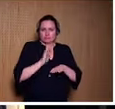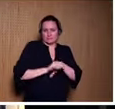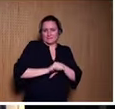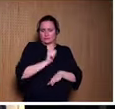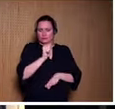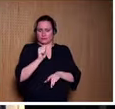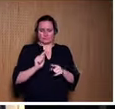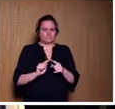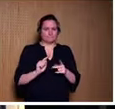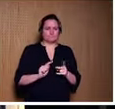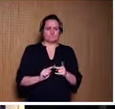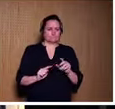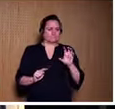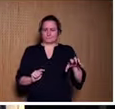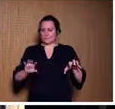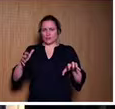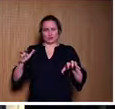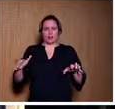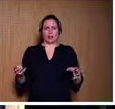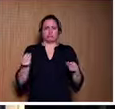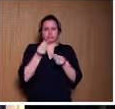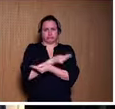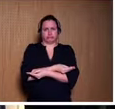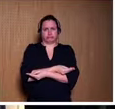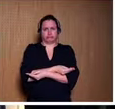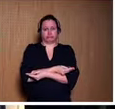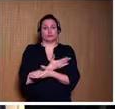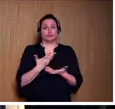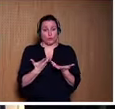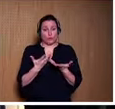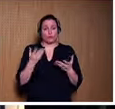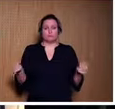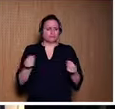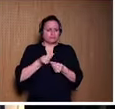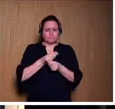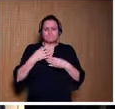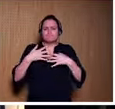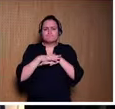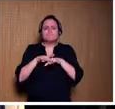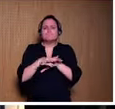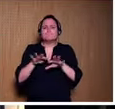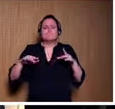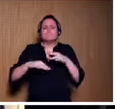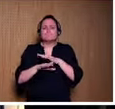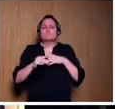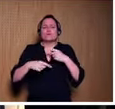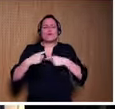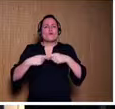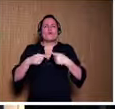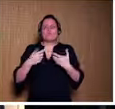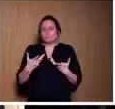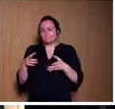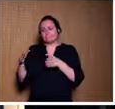transnational, and that has developed the capacity to bring new generations onto its agenda, onto its